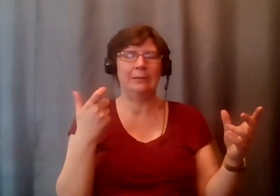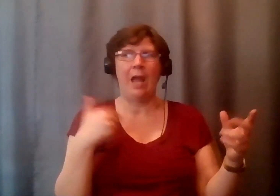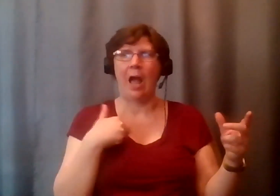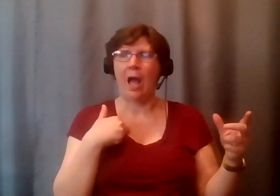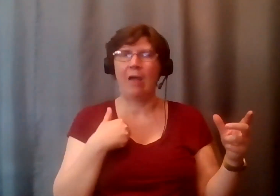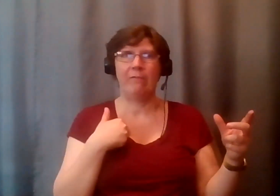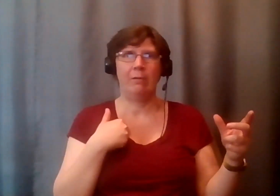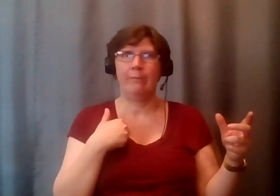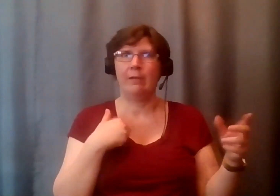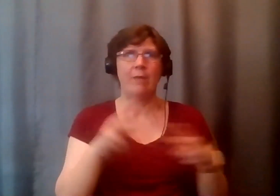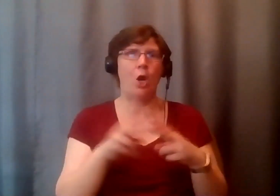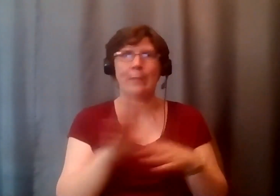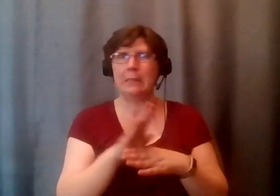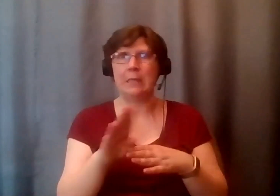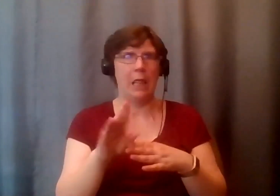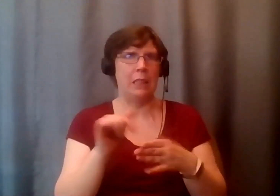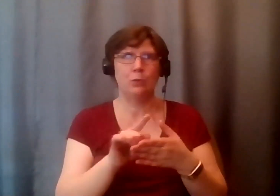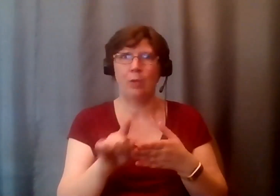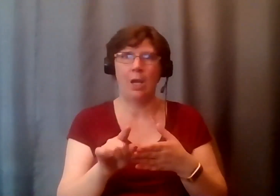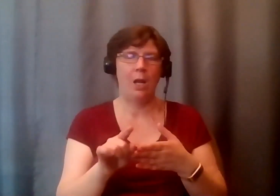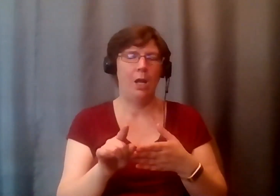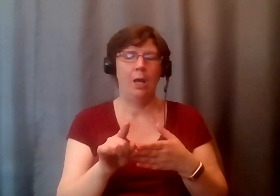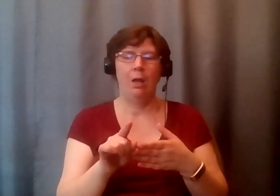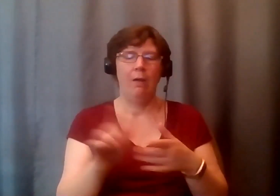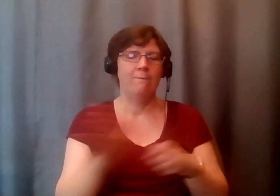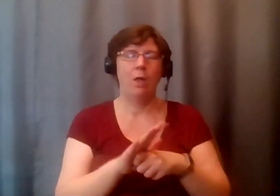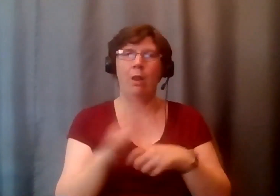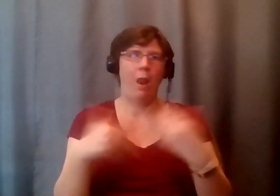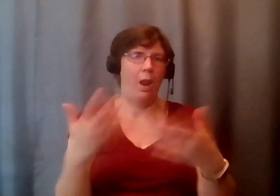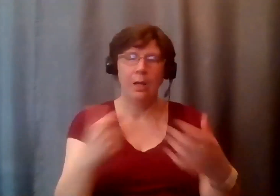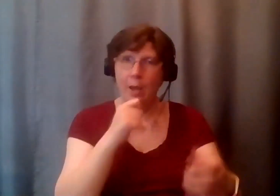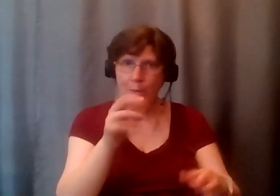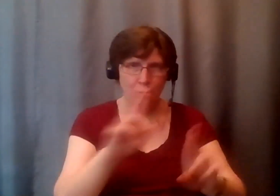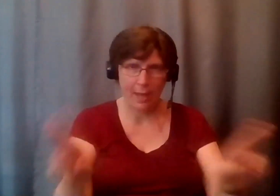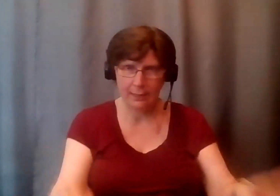It's like this week just went back into full speed and I wasn't ready.